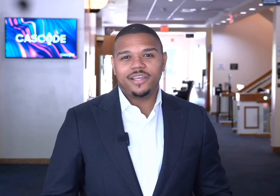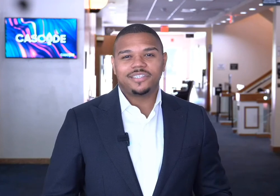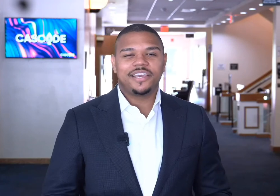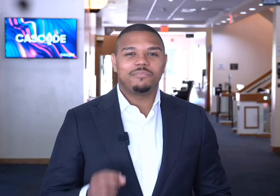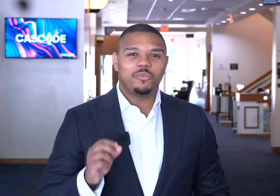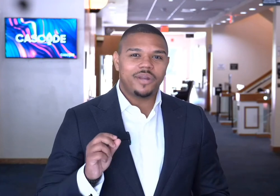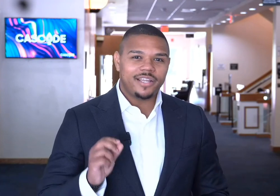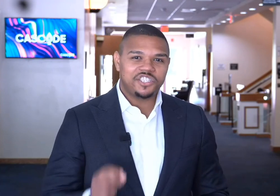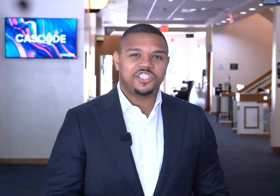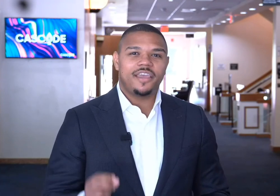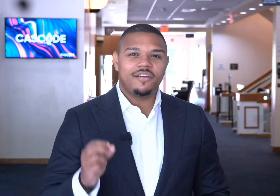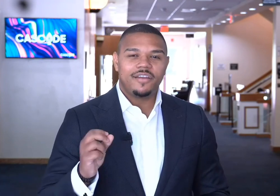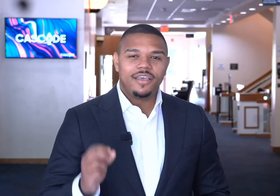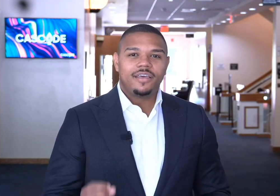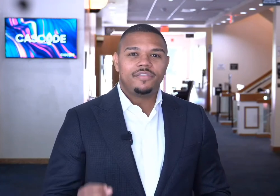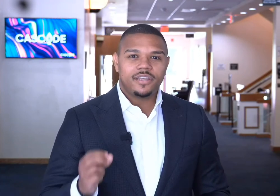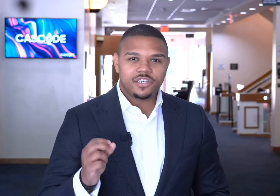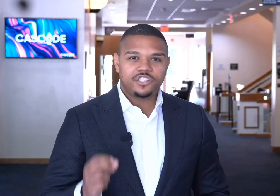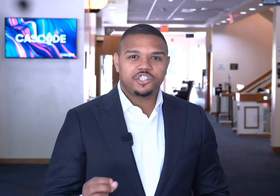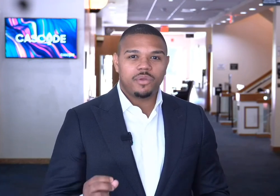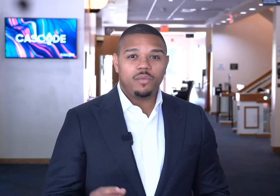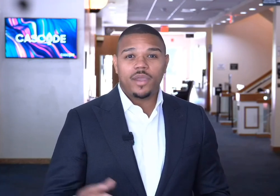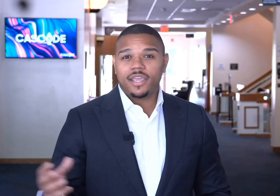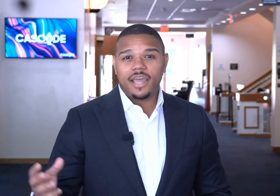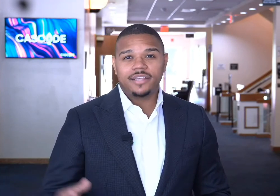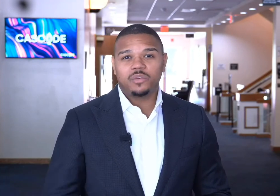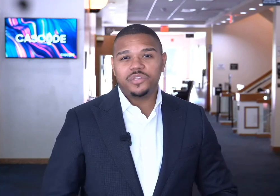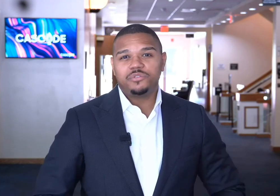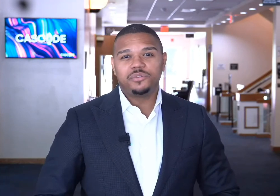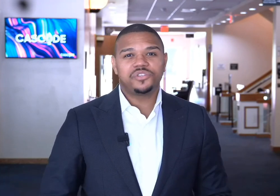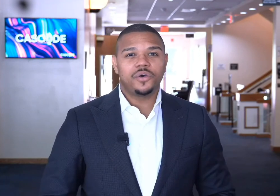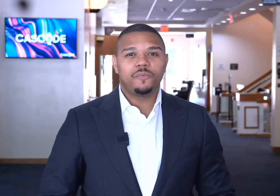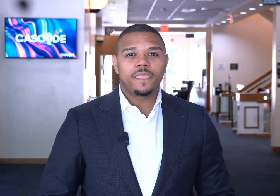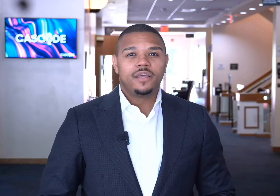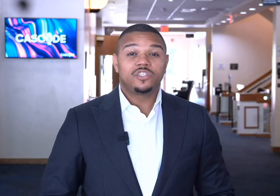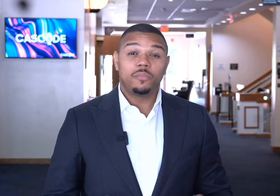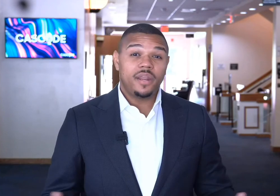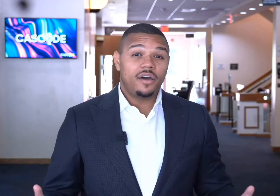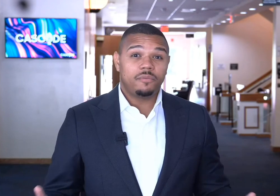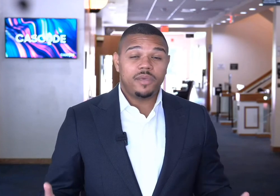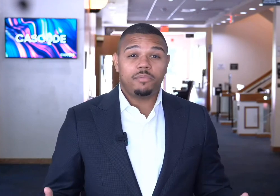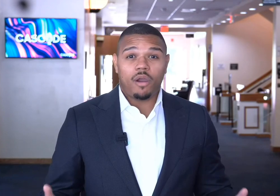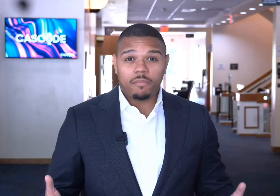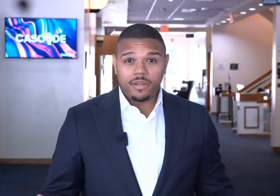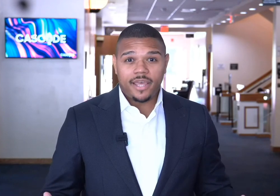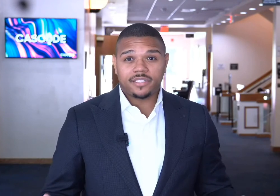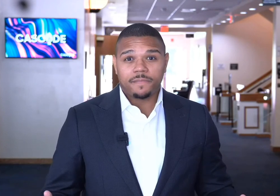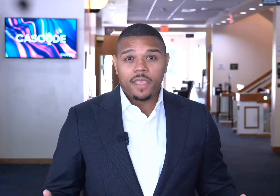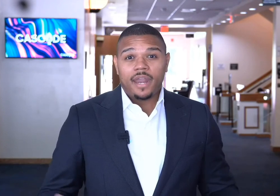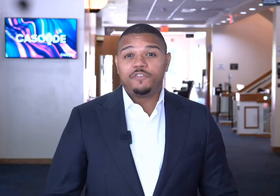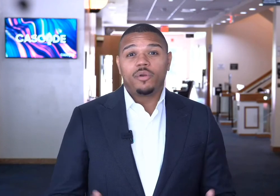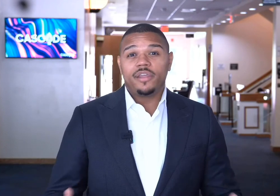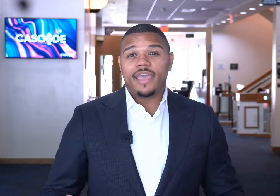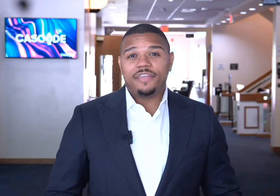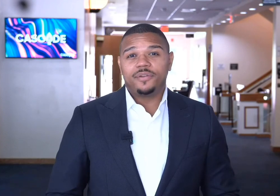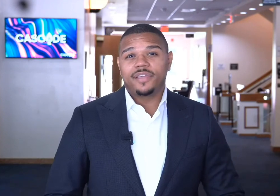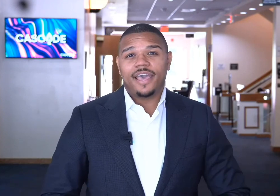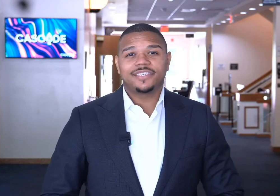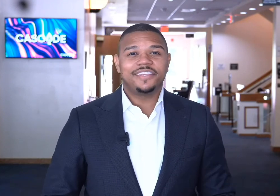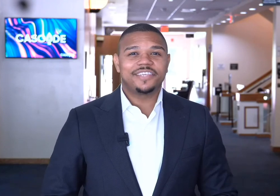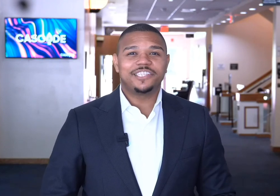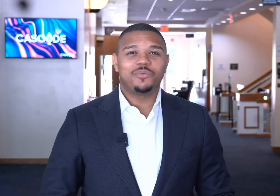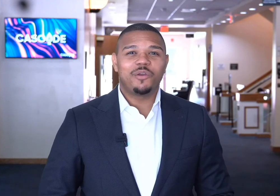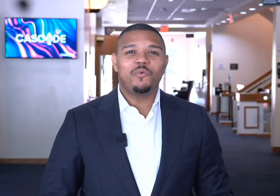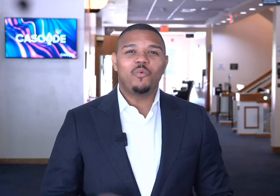social media, to take a moment and share this stream, recognizing when you do so, so many other people are blessed. And if you are here gathered